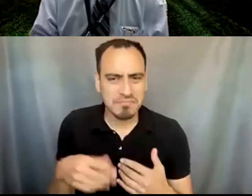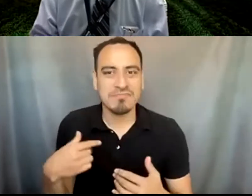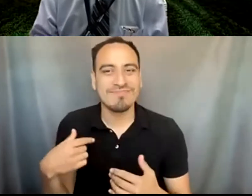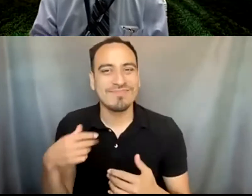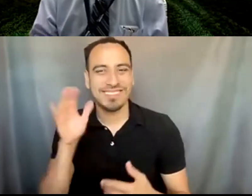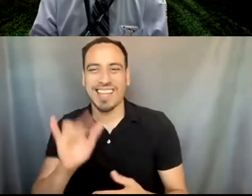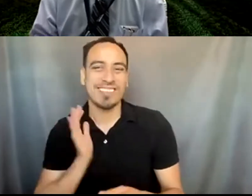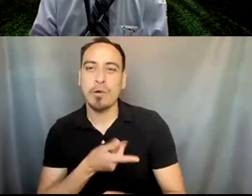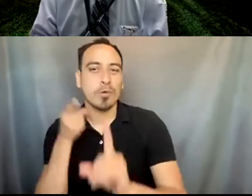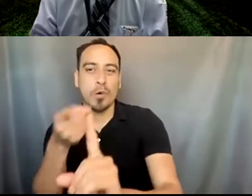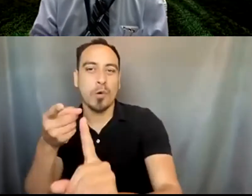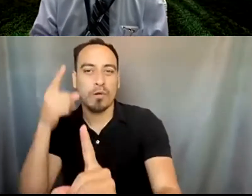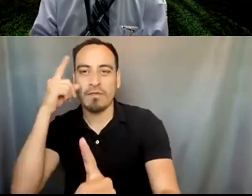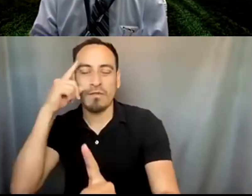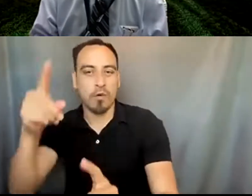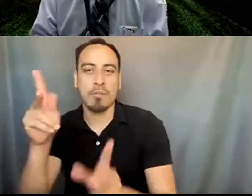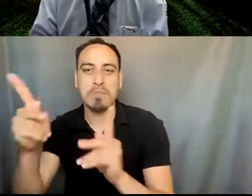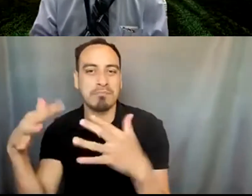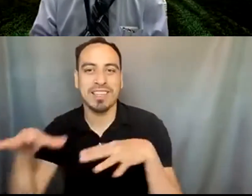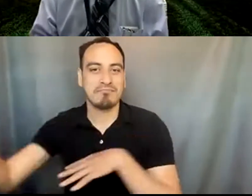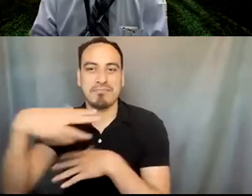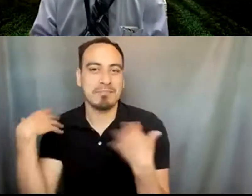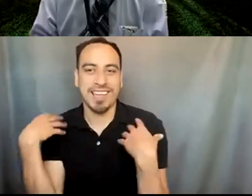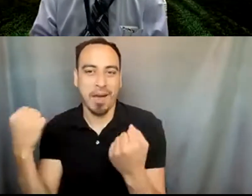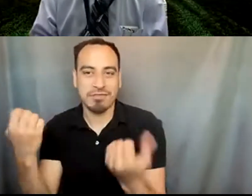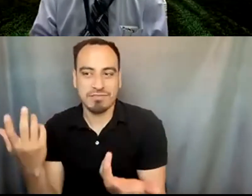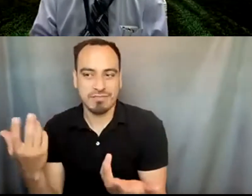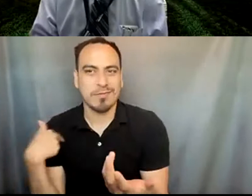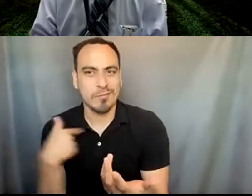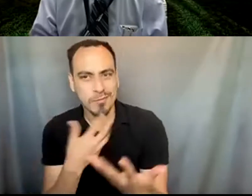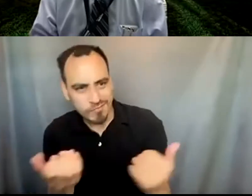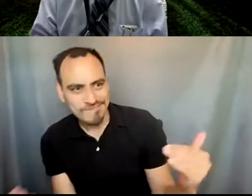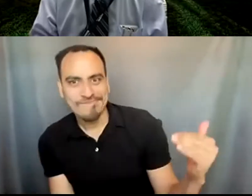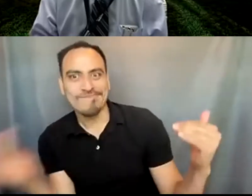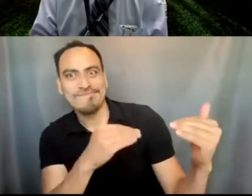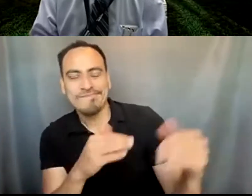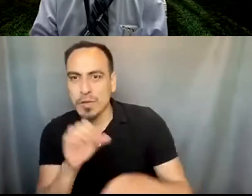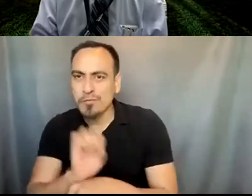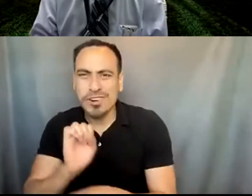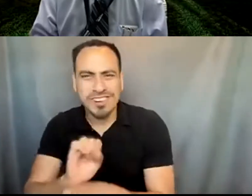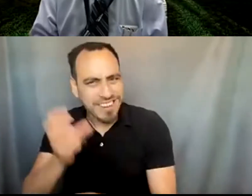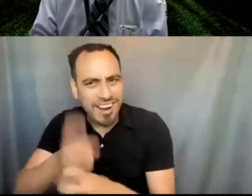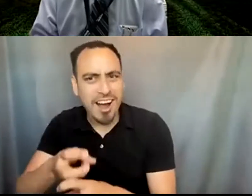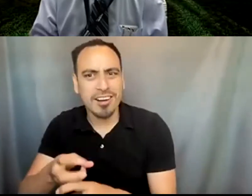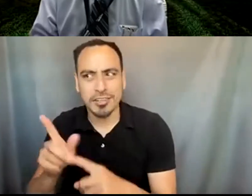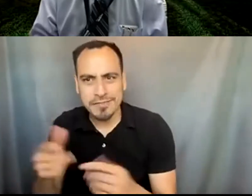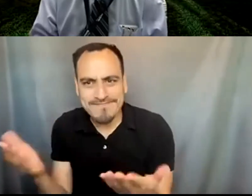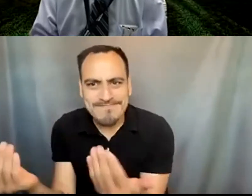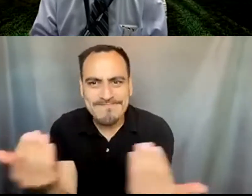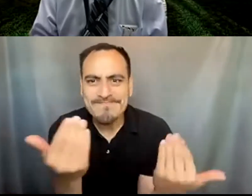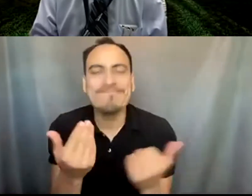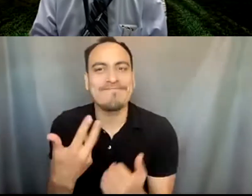trying to eliminate those disparities. So that's why we're working hard to be able to get people vaccinated so